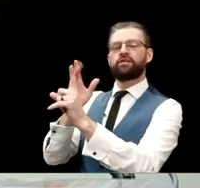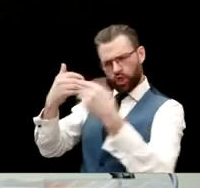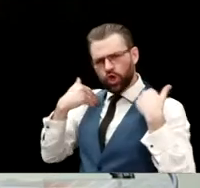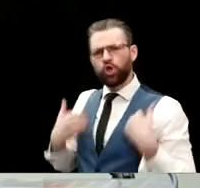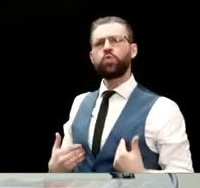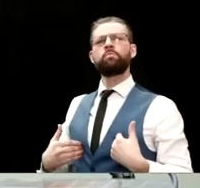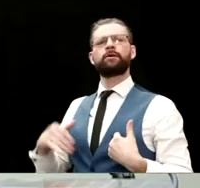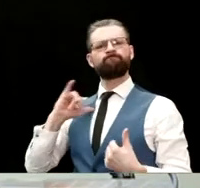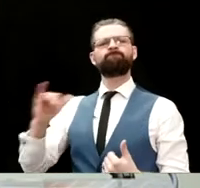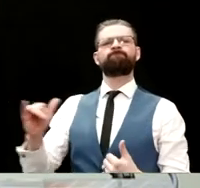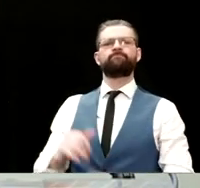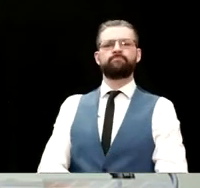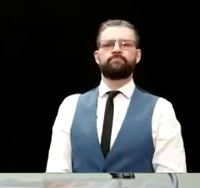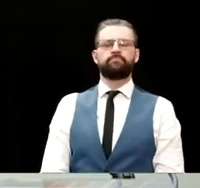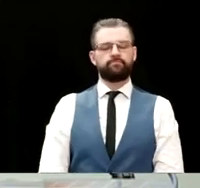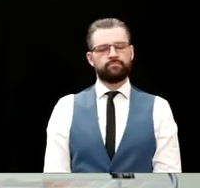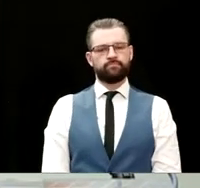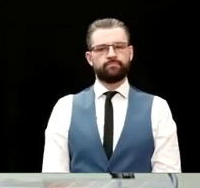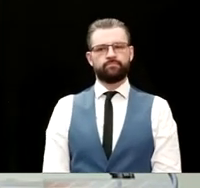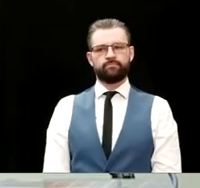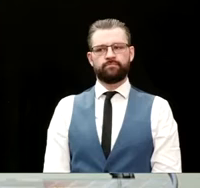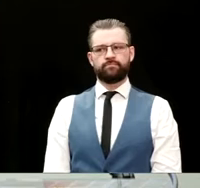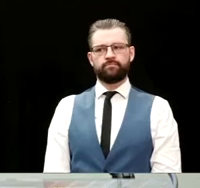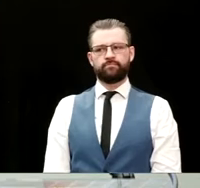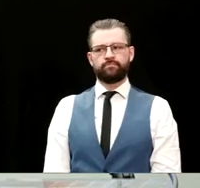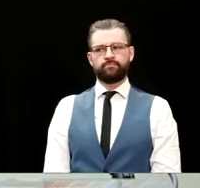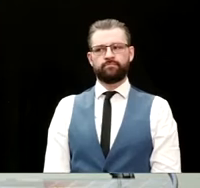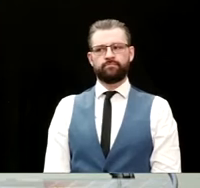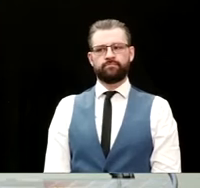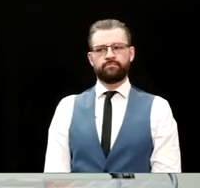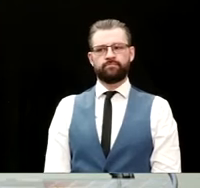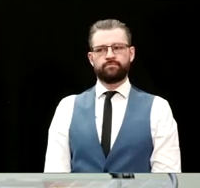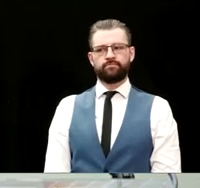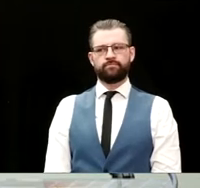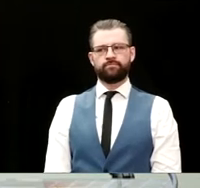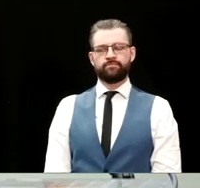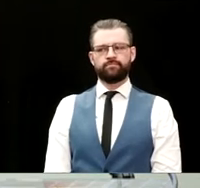fully human. Ishami